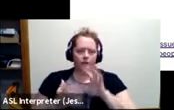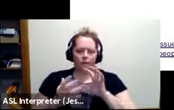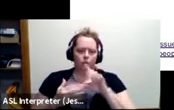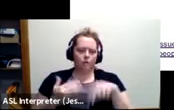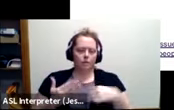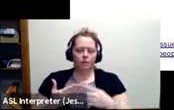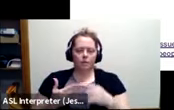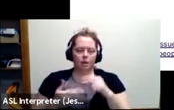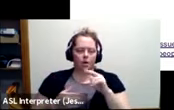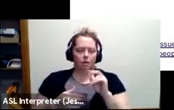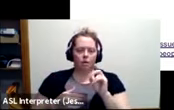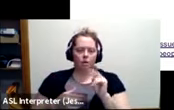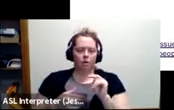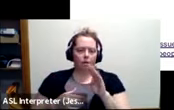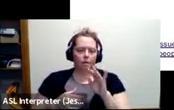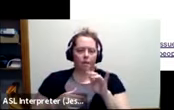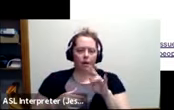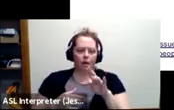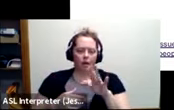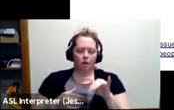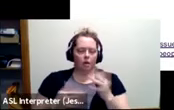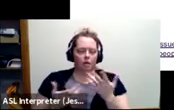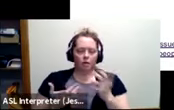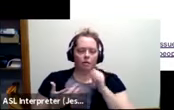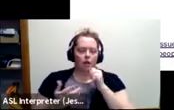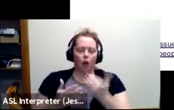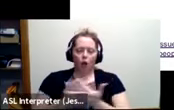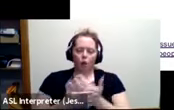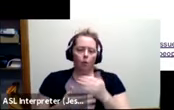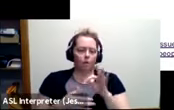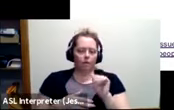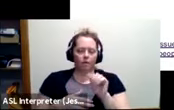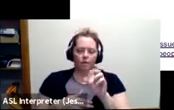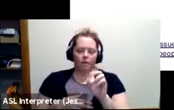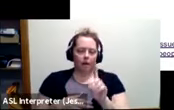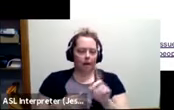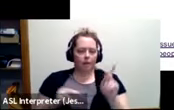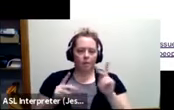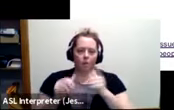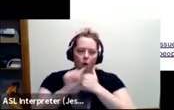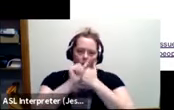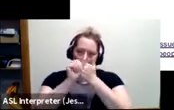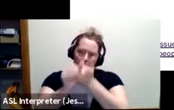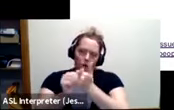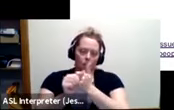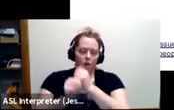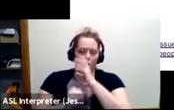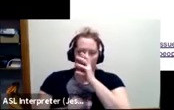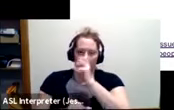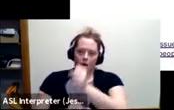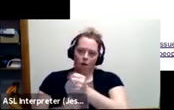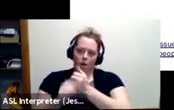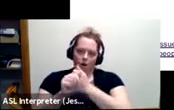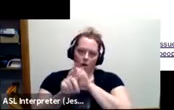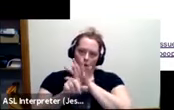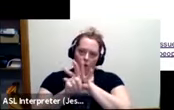fad. Non-binary identities have been recognized for millennia by cultures and societies around the